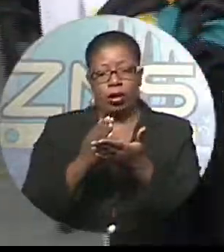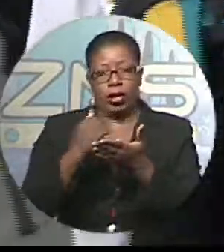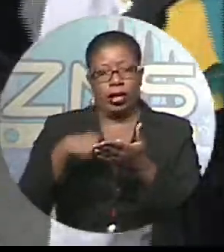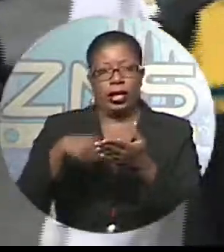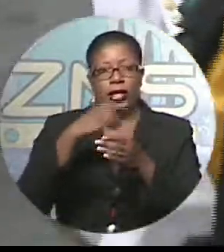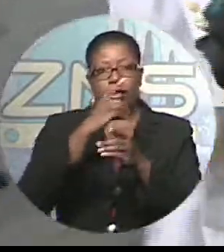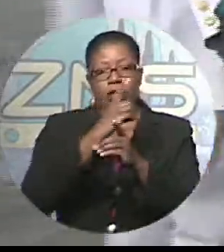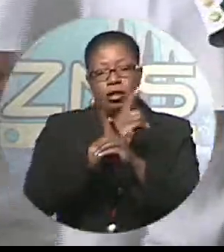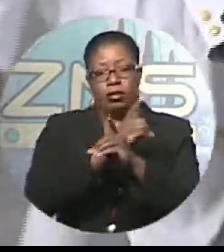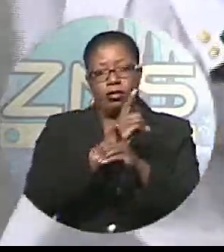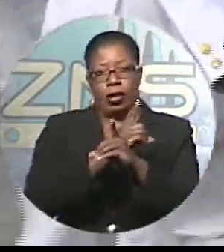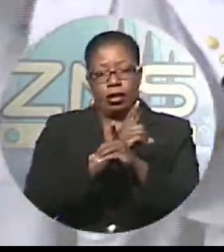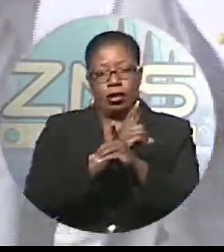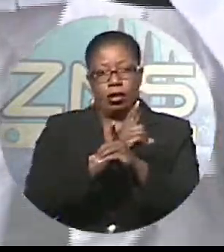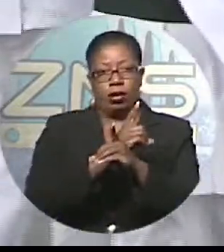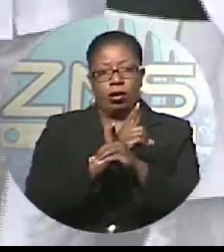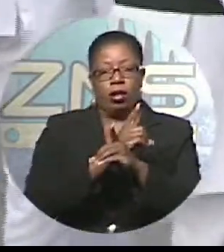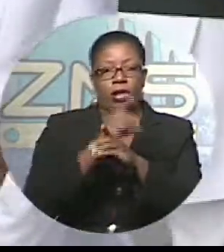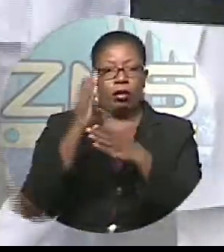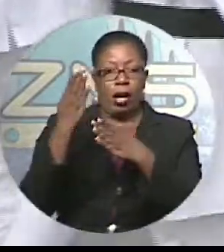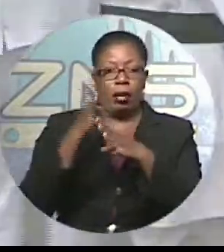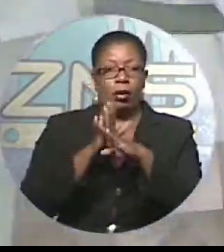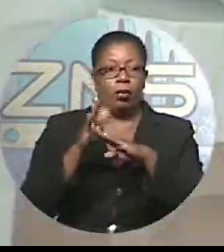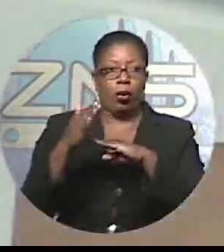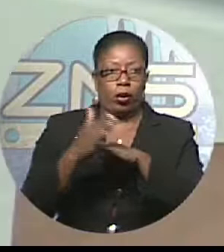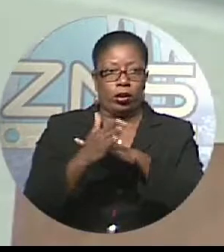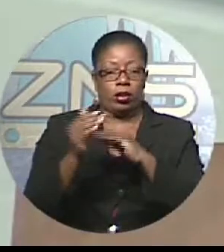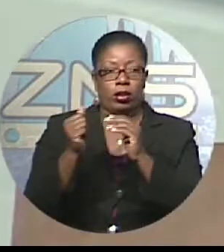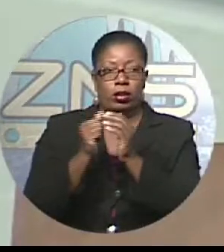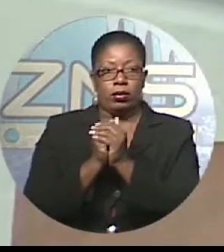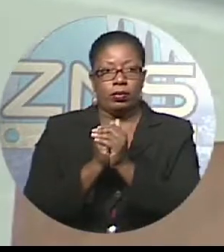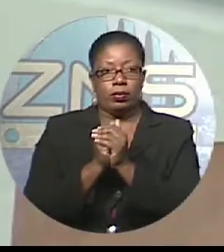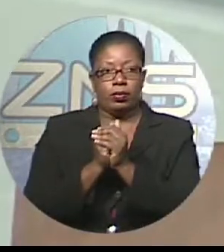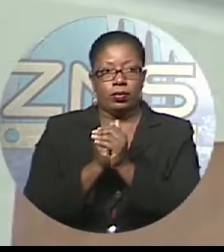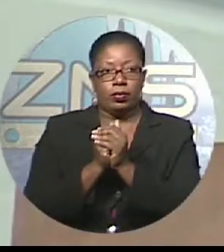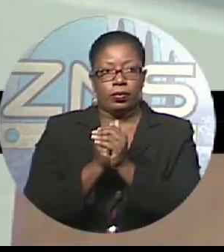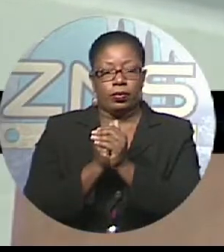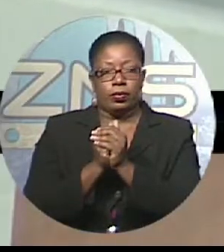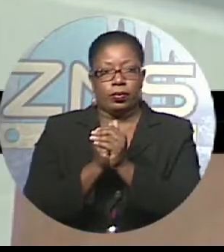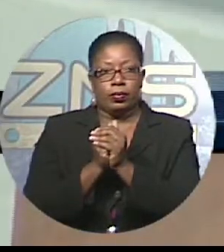illegal trafficking and poaching. These patrol assets